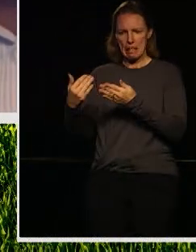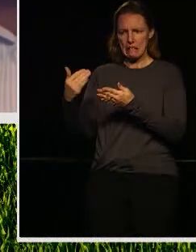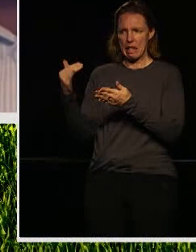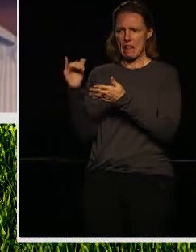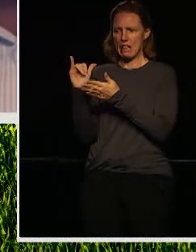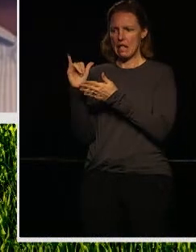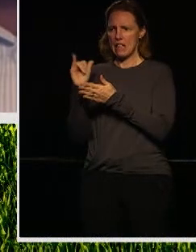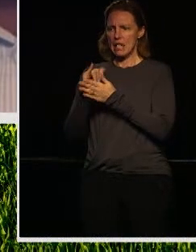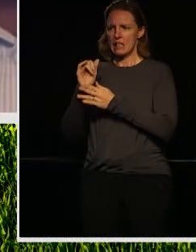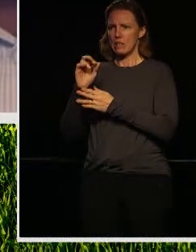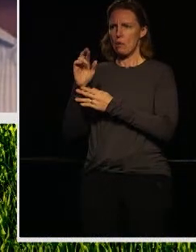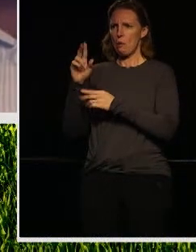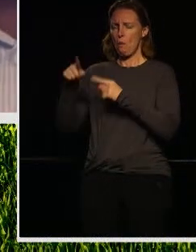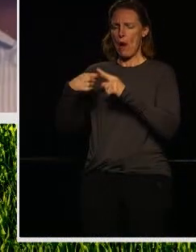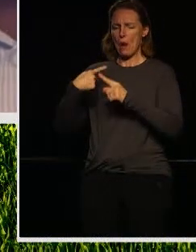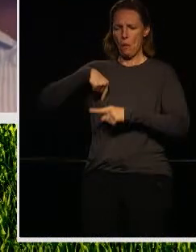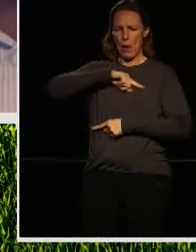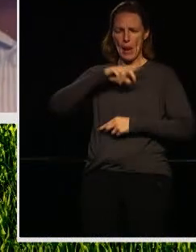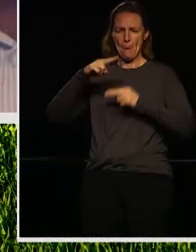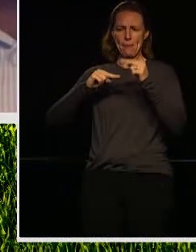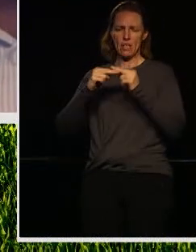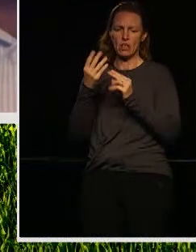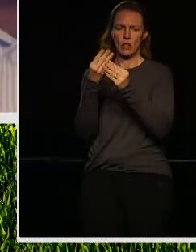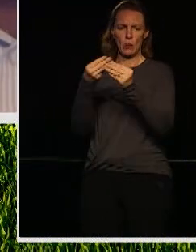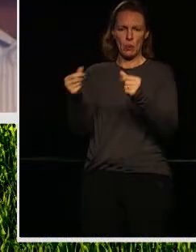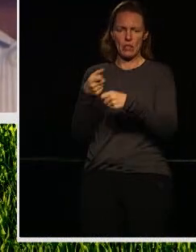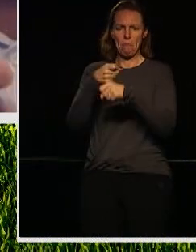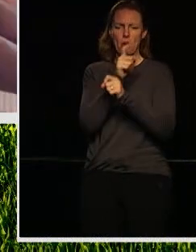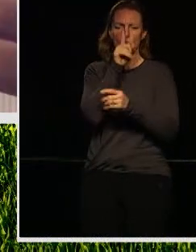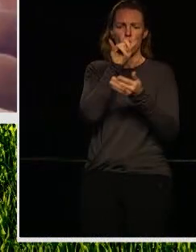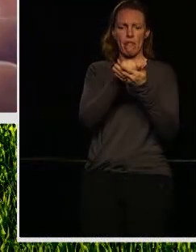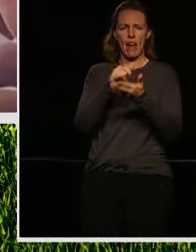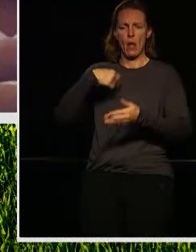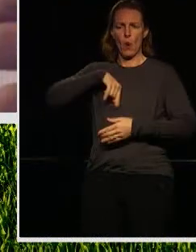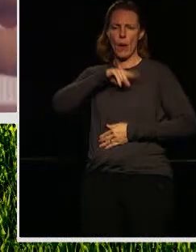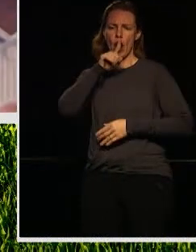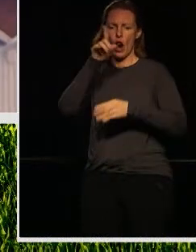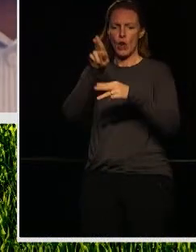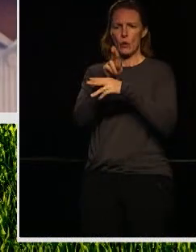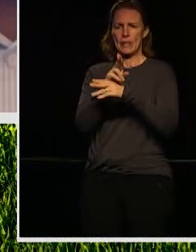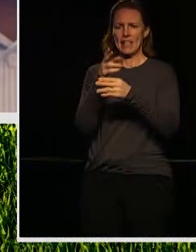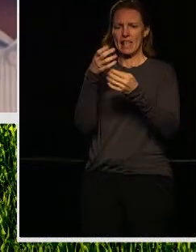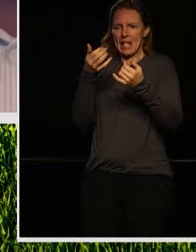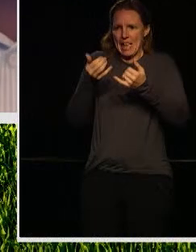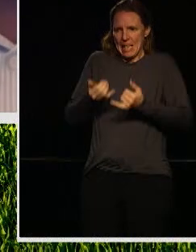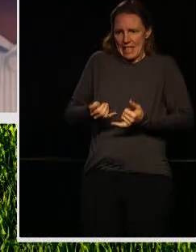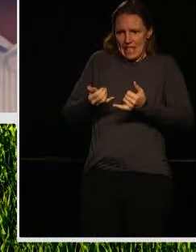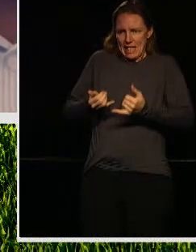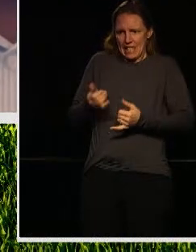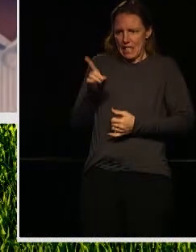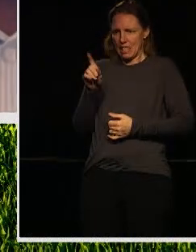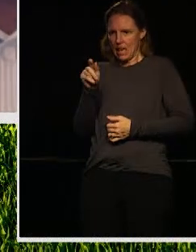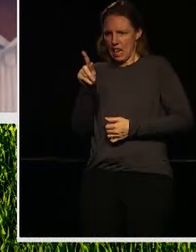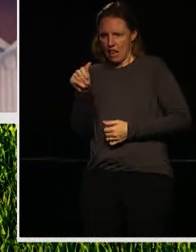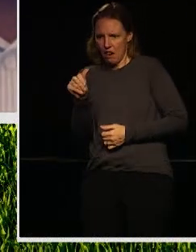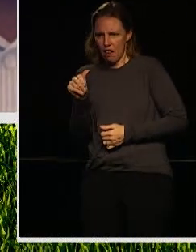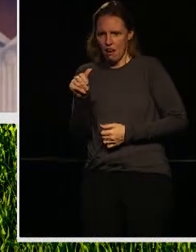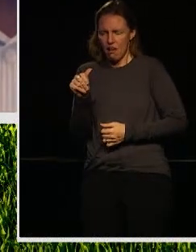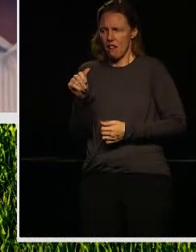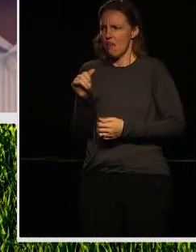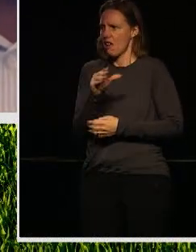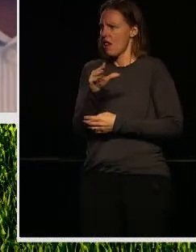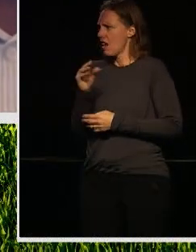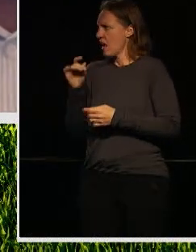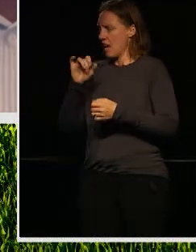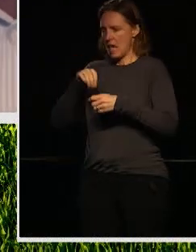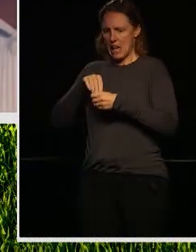we build solutions, making sure that we are using existing data that exists in the network